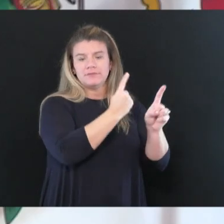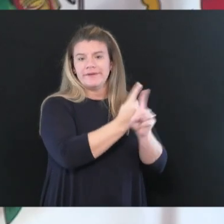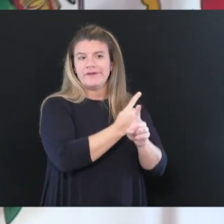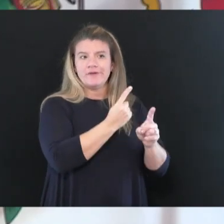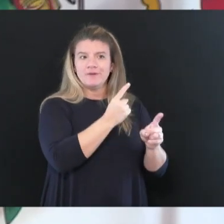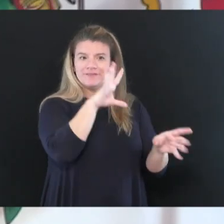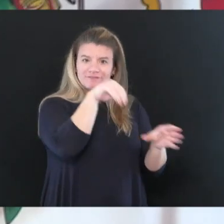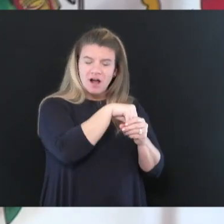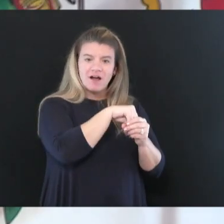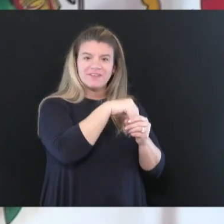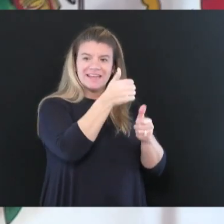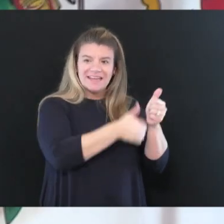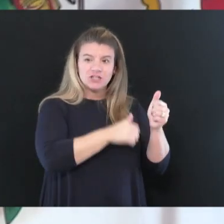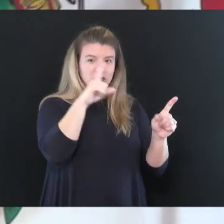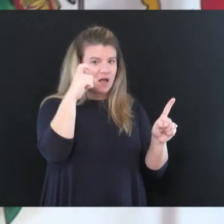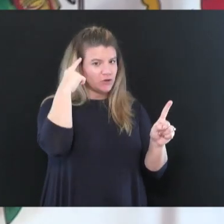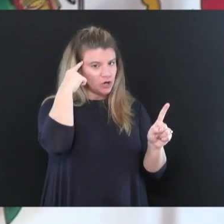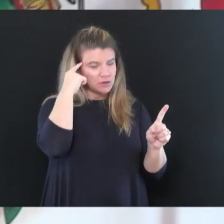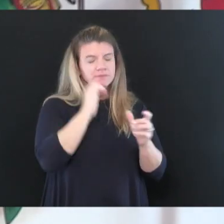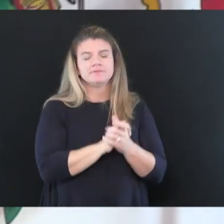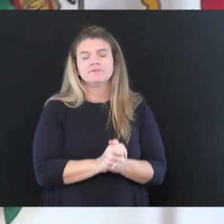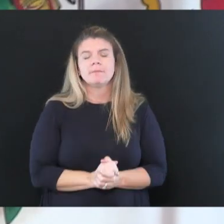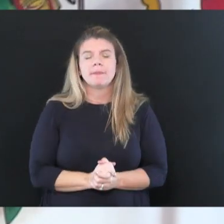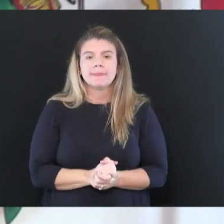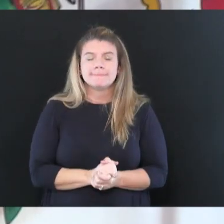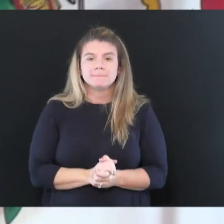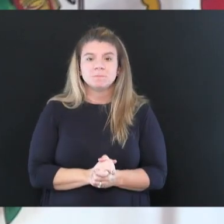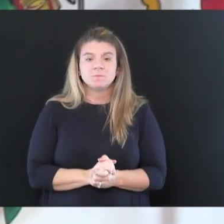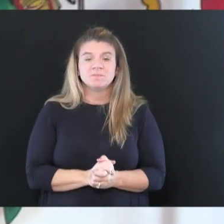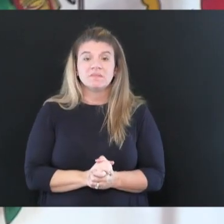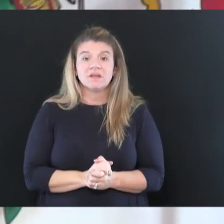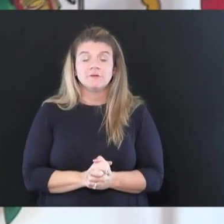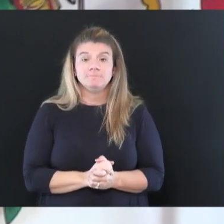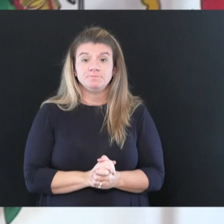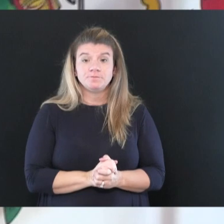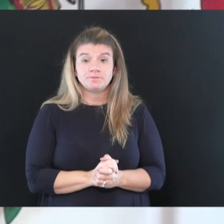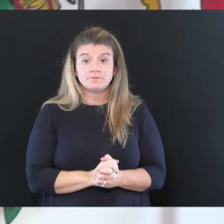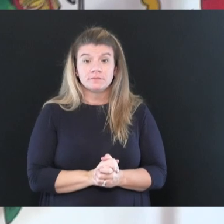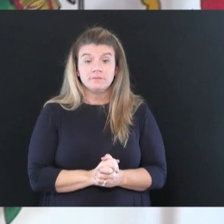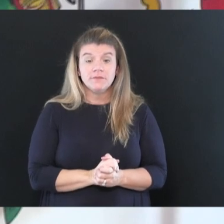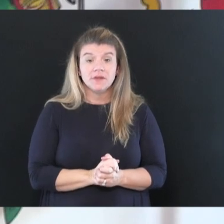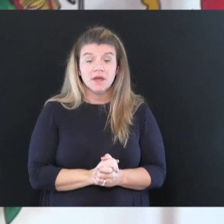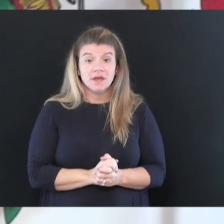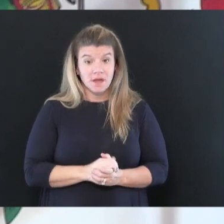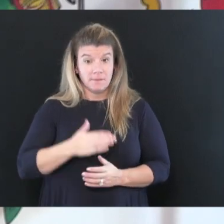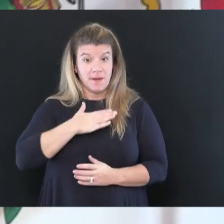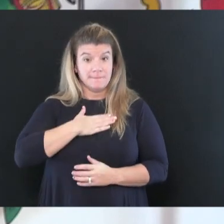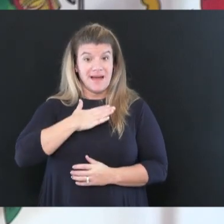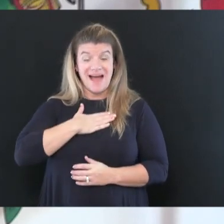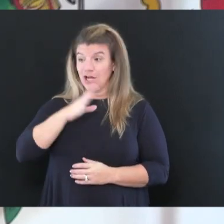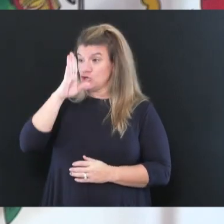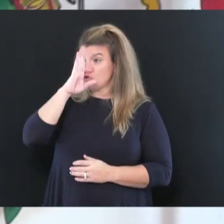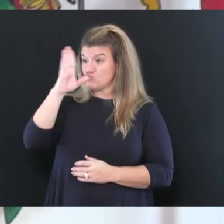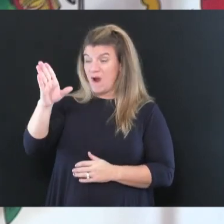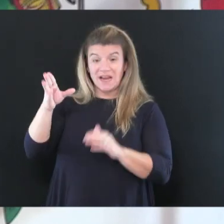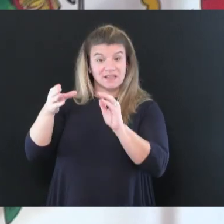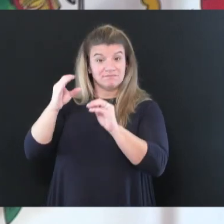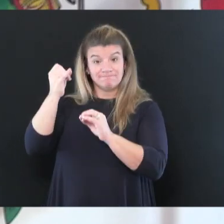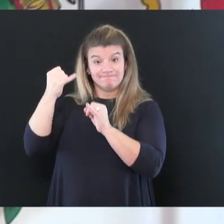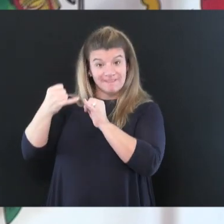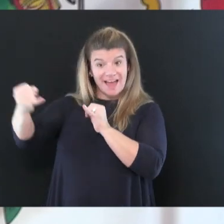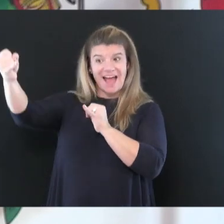governors. But Brad, as far as our direct lines and communications back and forth with the White House